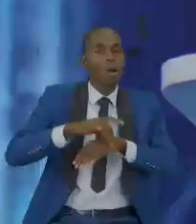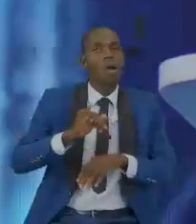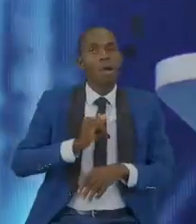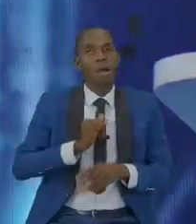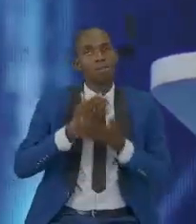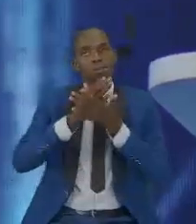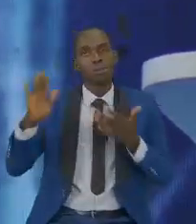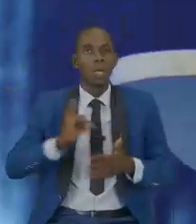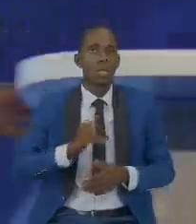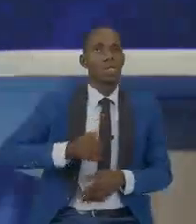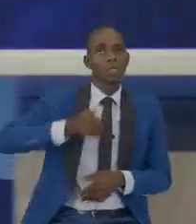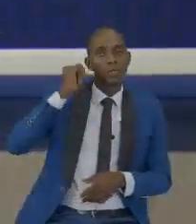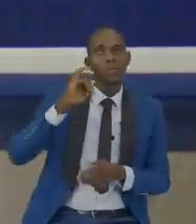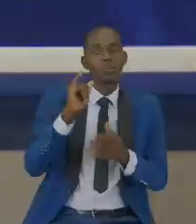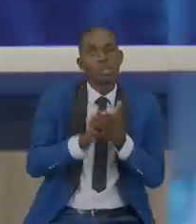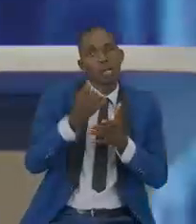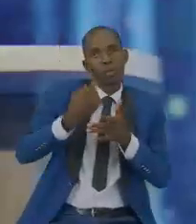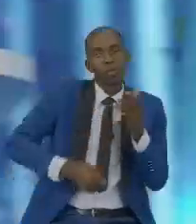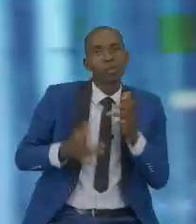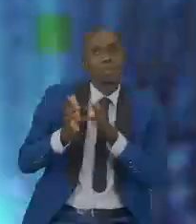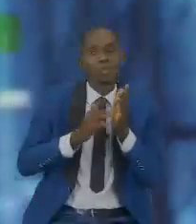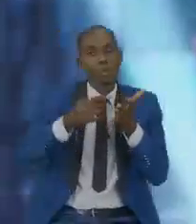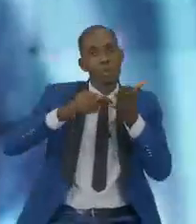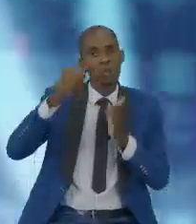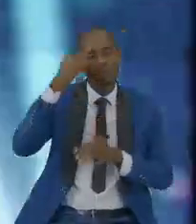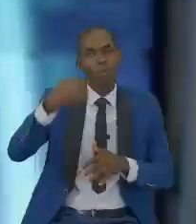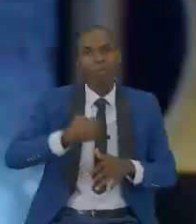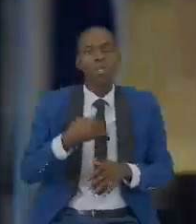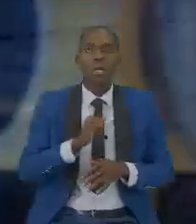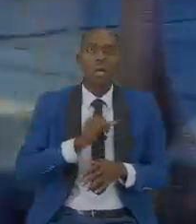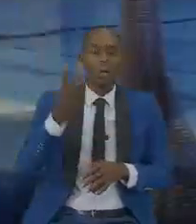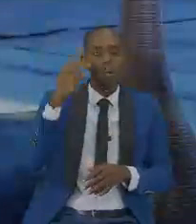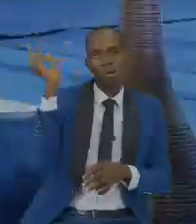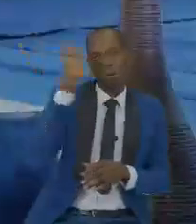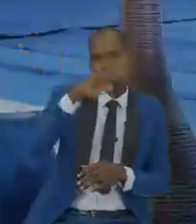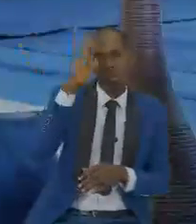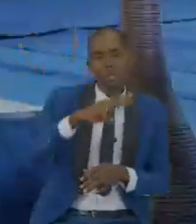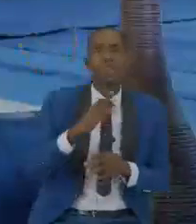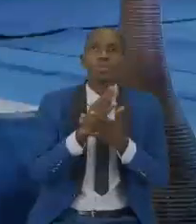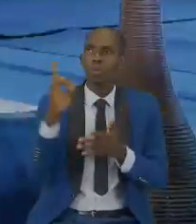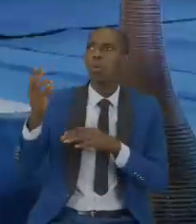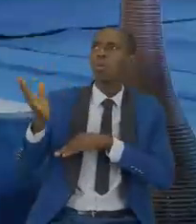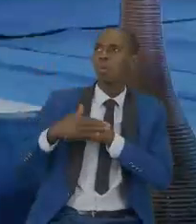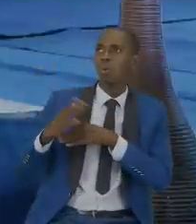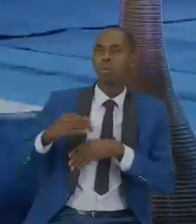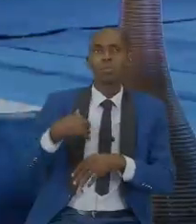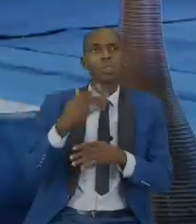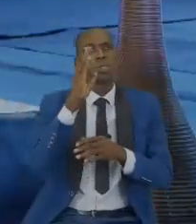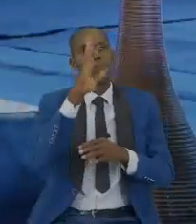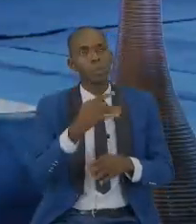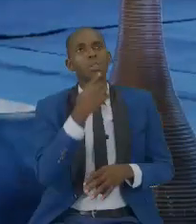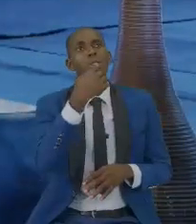the price that was paid for me, and I lived carelessly. Somebody told me, an evangelist told me,